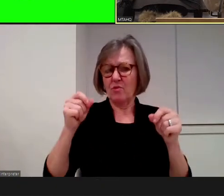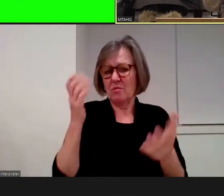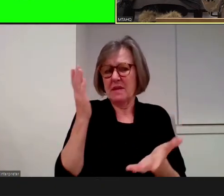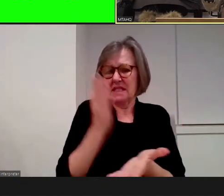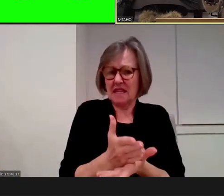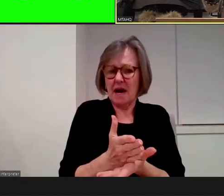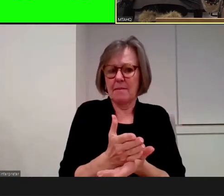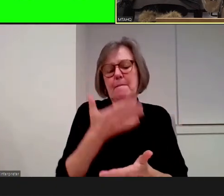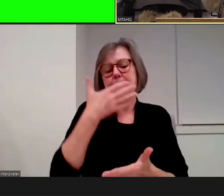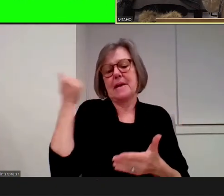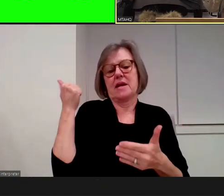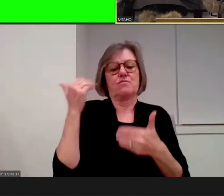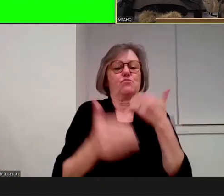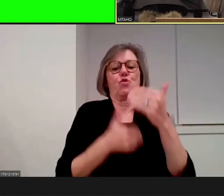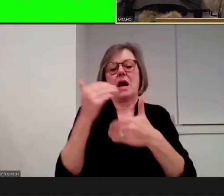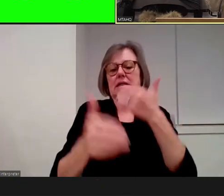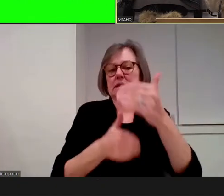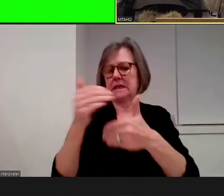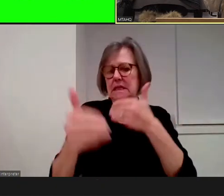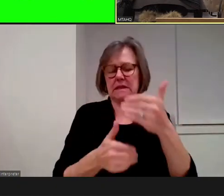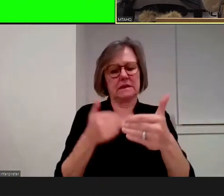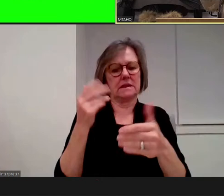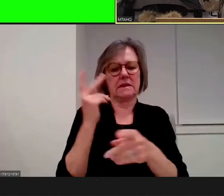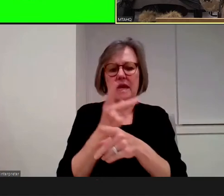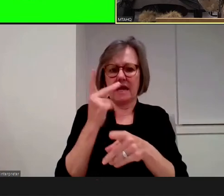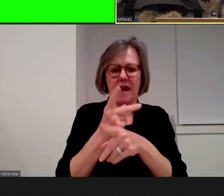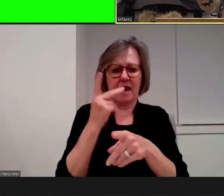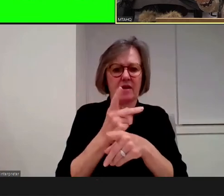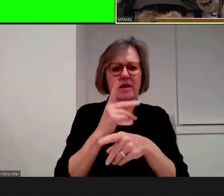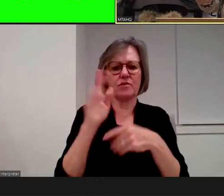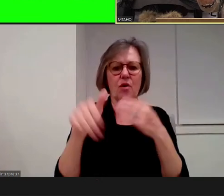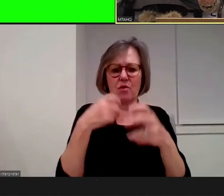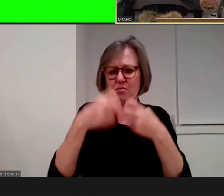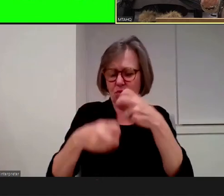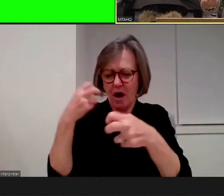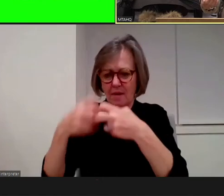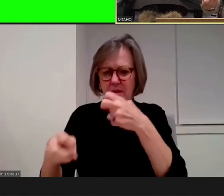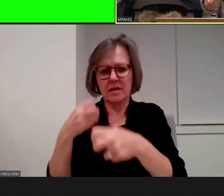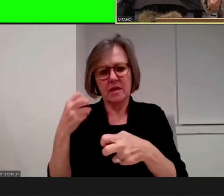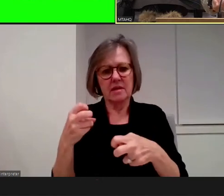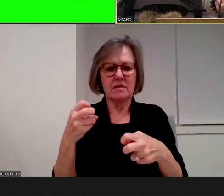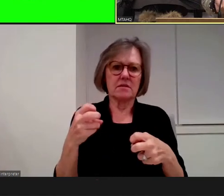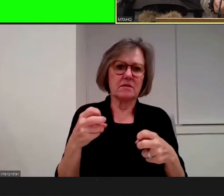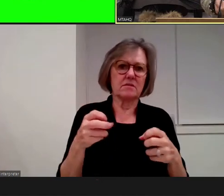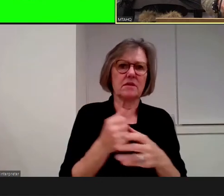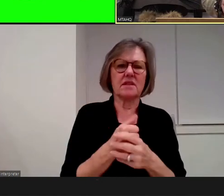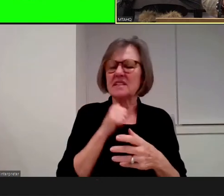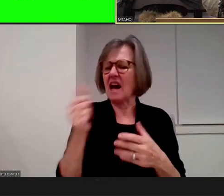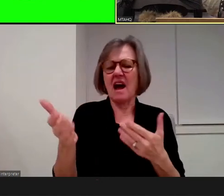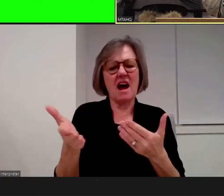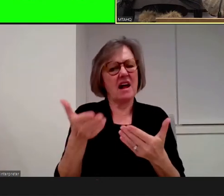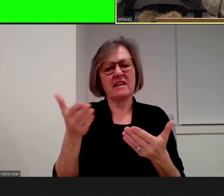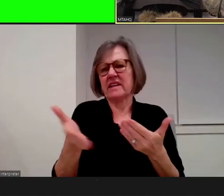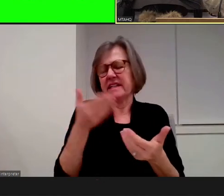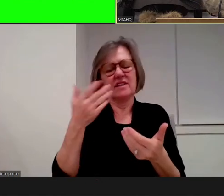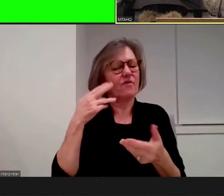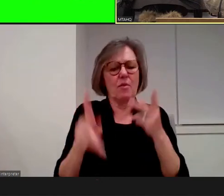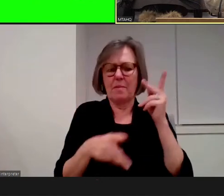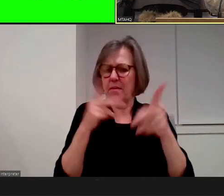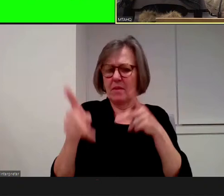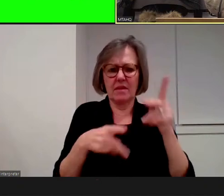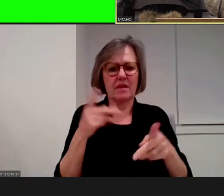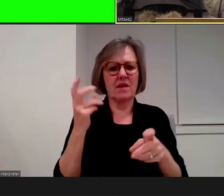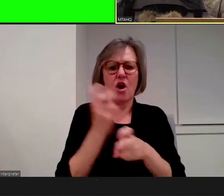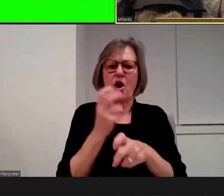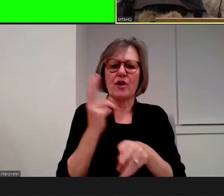like a better process, like taking care of all those small little gaps that would make people's everyday life really like inconvenient and uncomfortable. Two, it's hard to